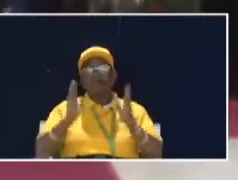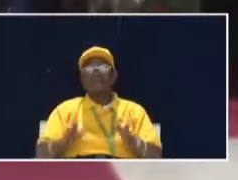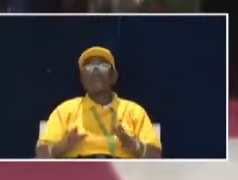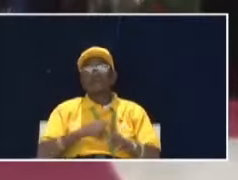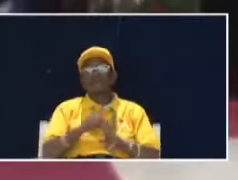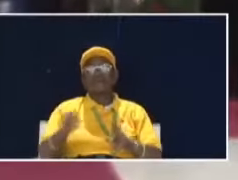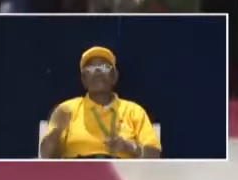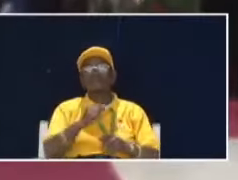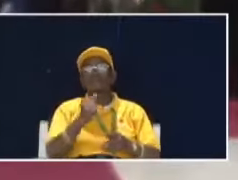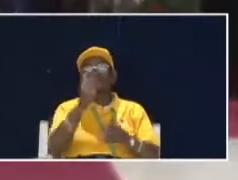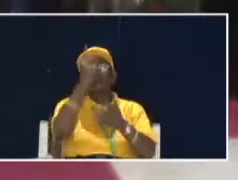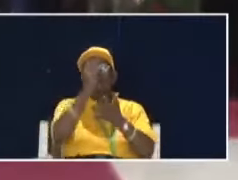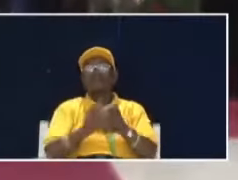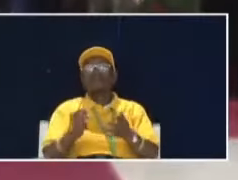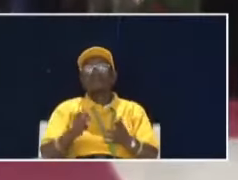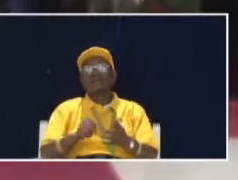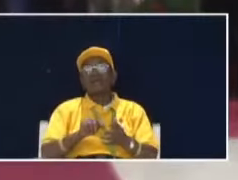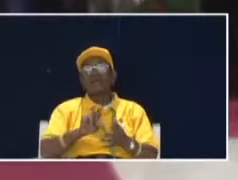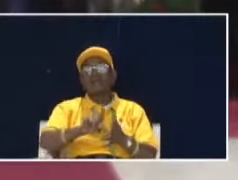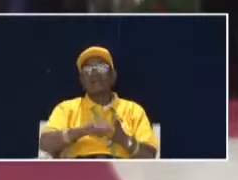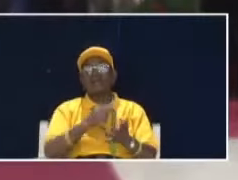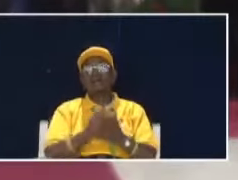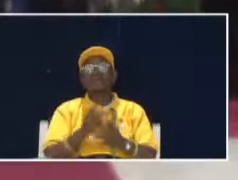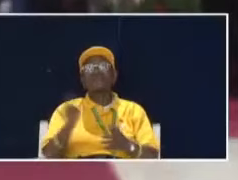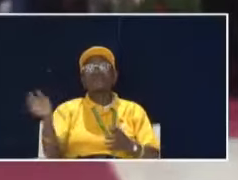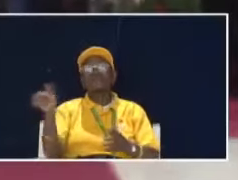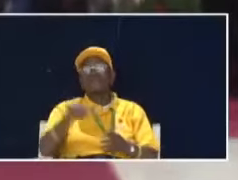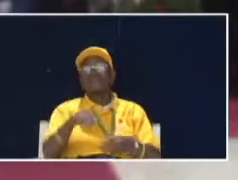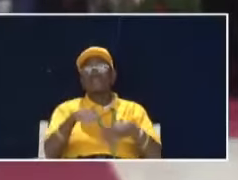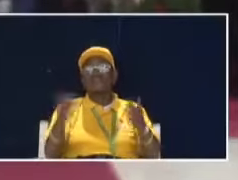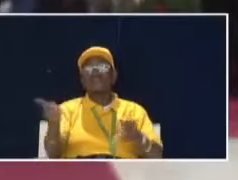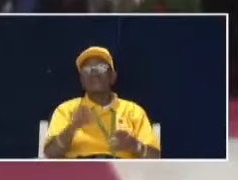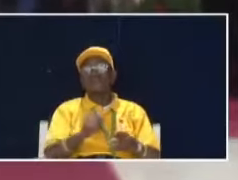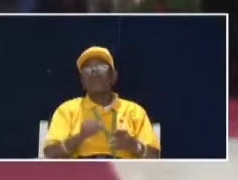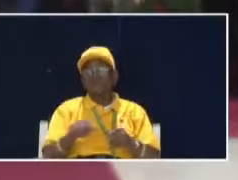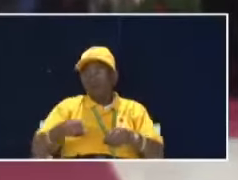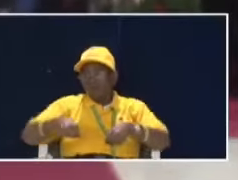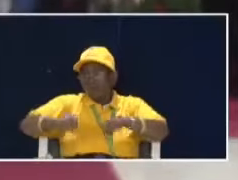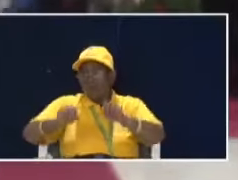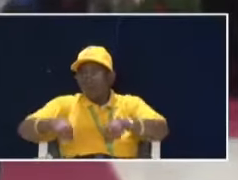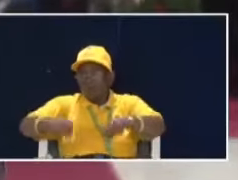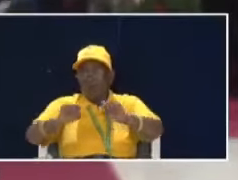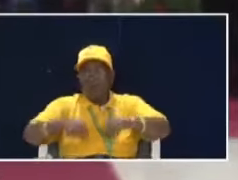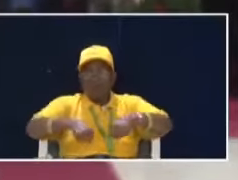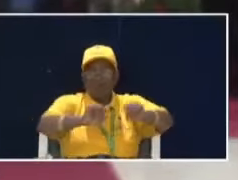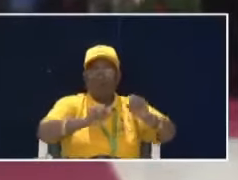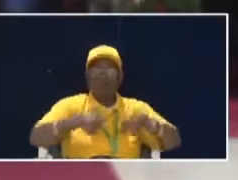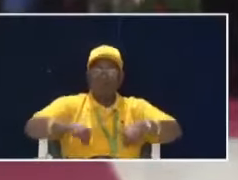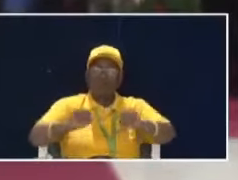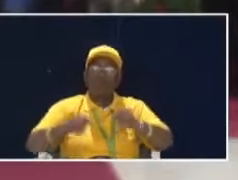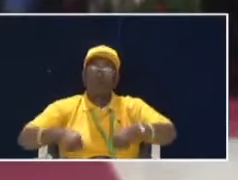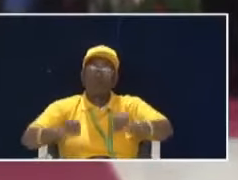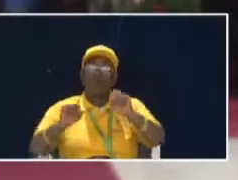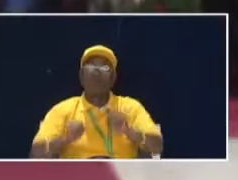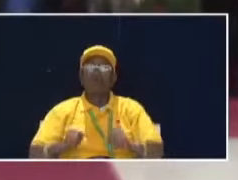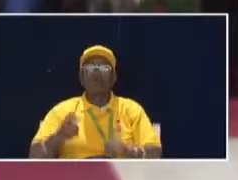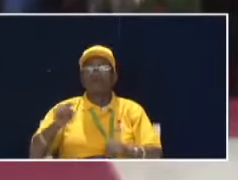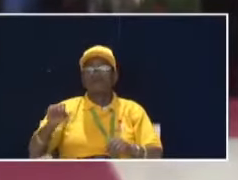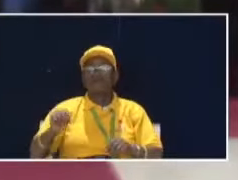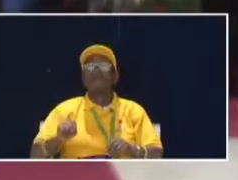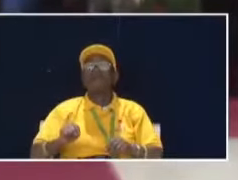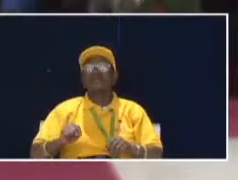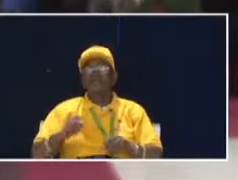they give you a motorcycle. The name of the motorcycle then was Triumph.